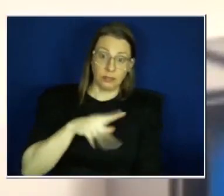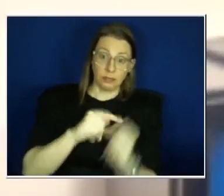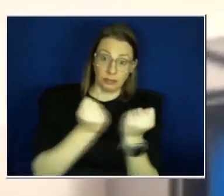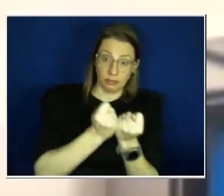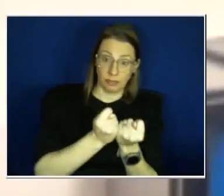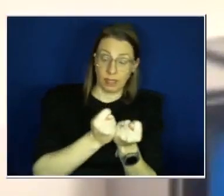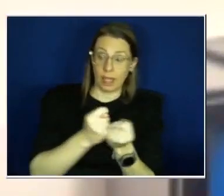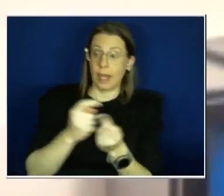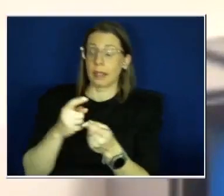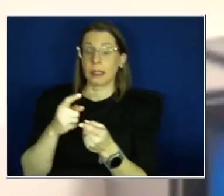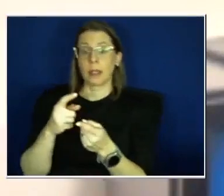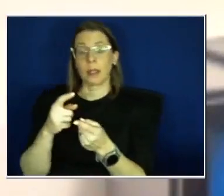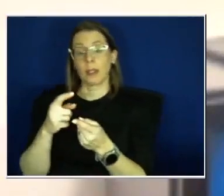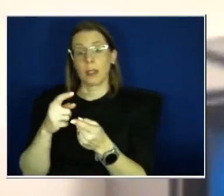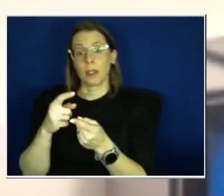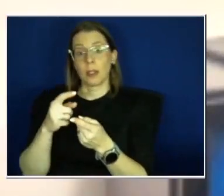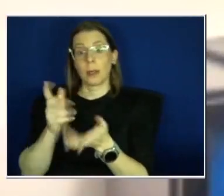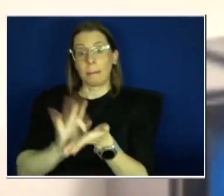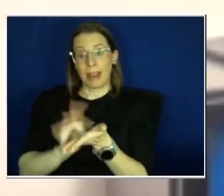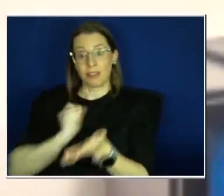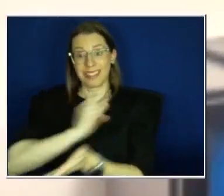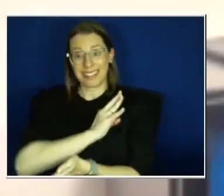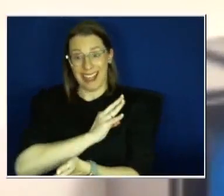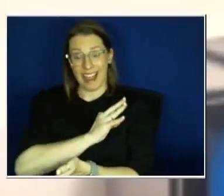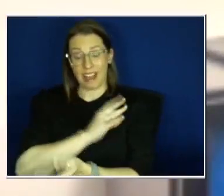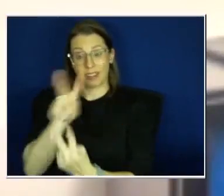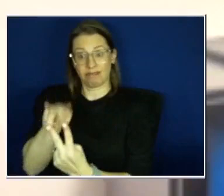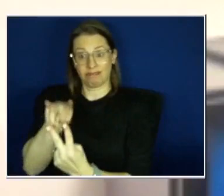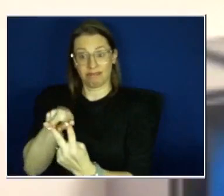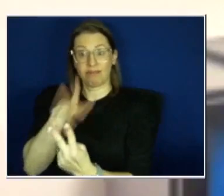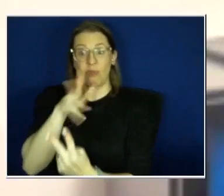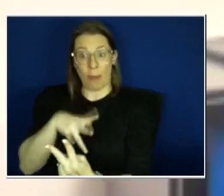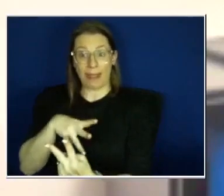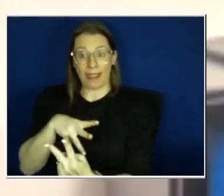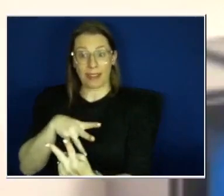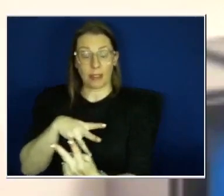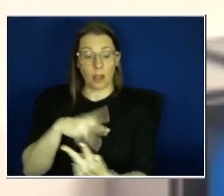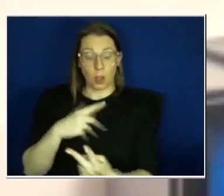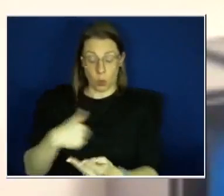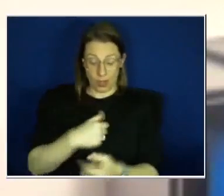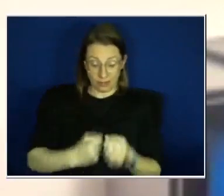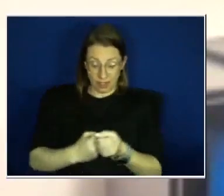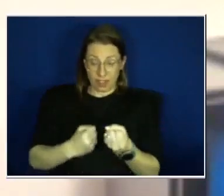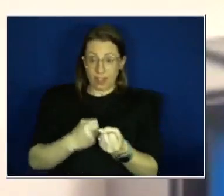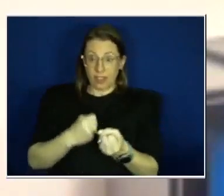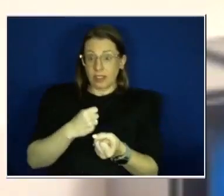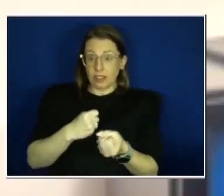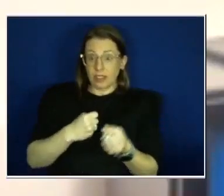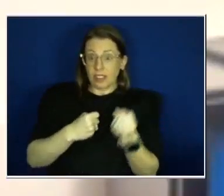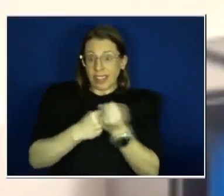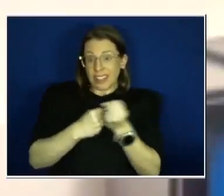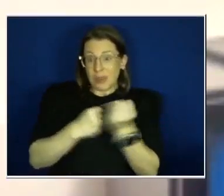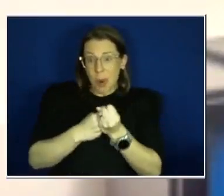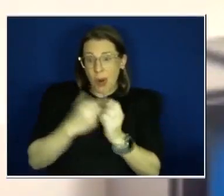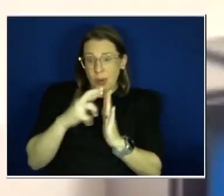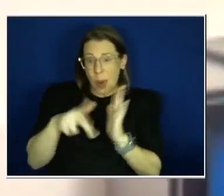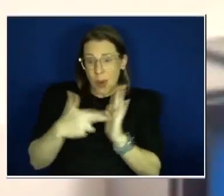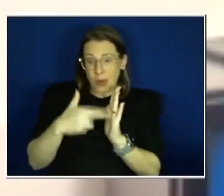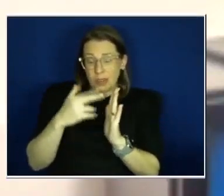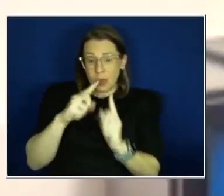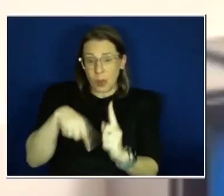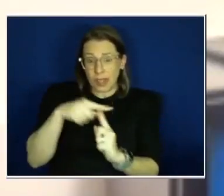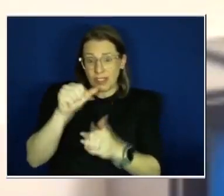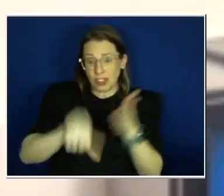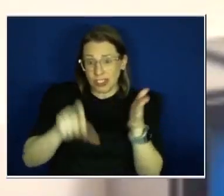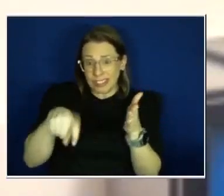women. Lisa and Nicole there in studio with you take the lead. Matt and I have support roles when surgery is needed. We're there. We also have an